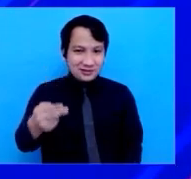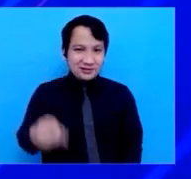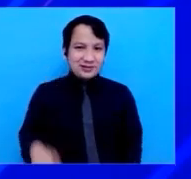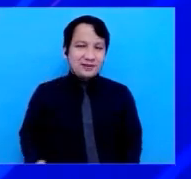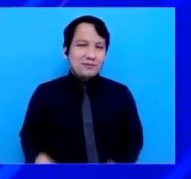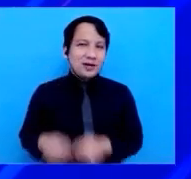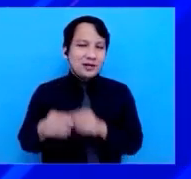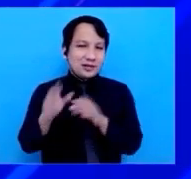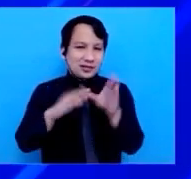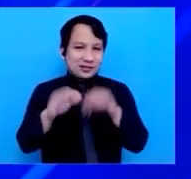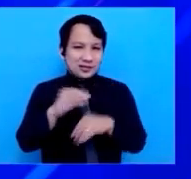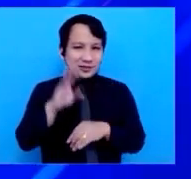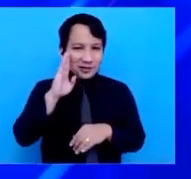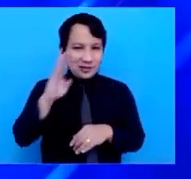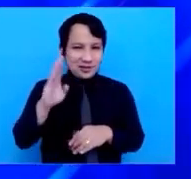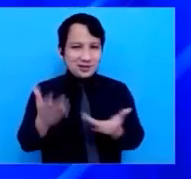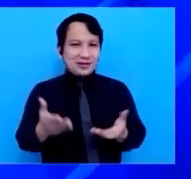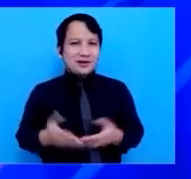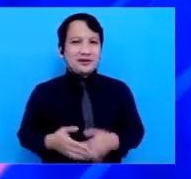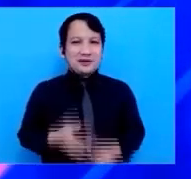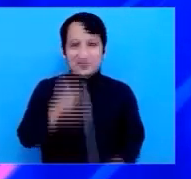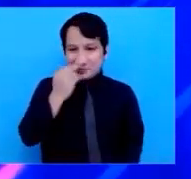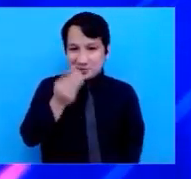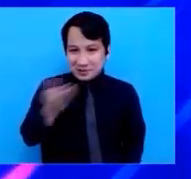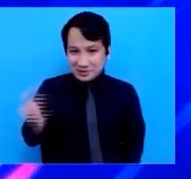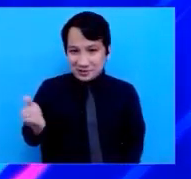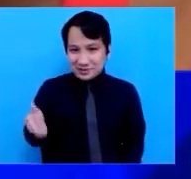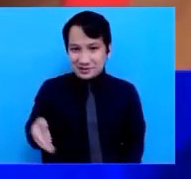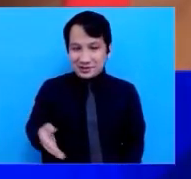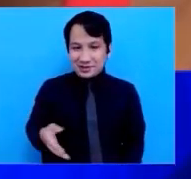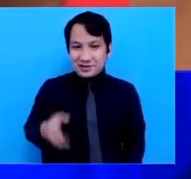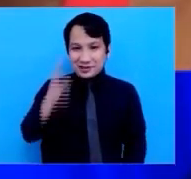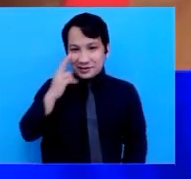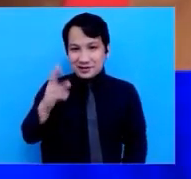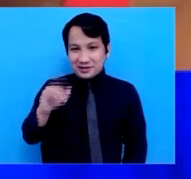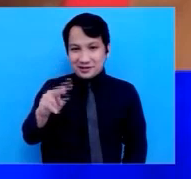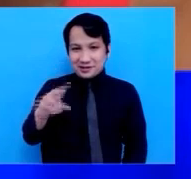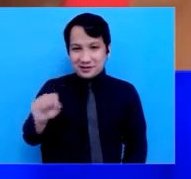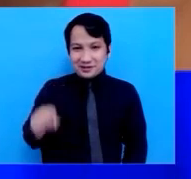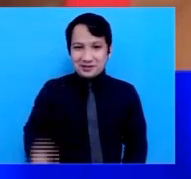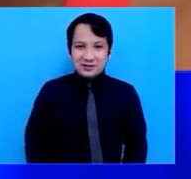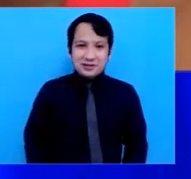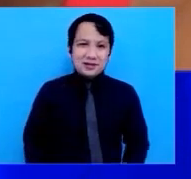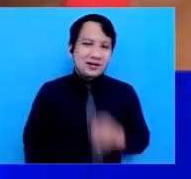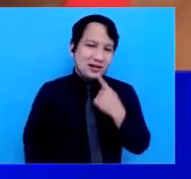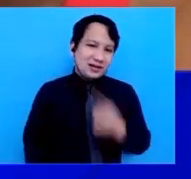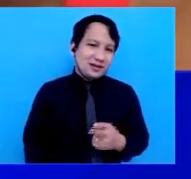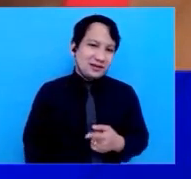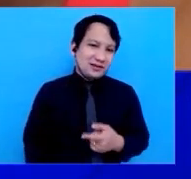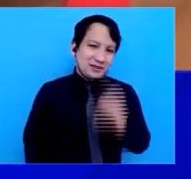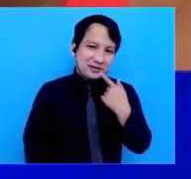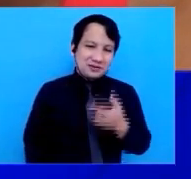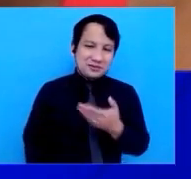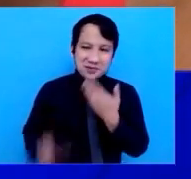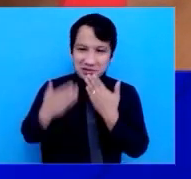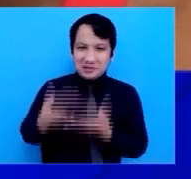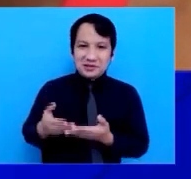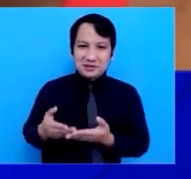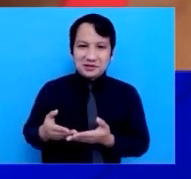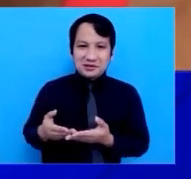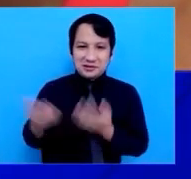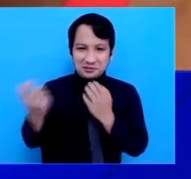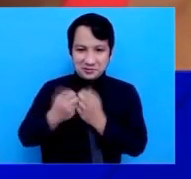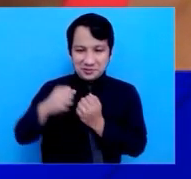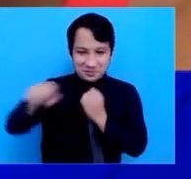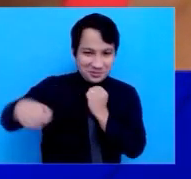nakatsikahan noon si Bea at biniru siya sa pagiging Ravena. Akala ko talaga, Ate Gretchen, sabihin mo, thank you for the support